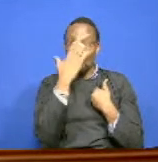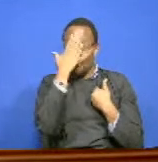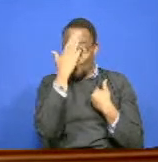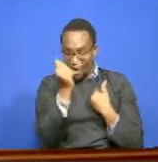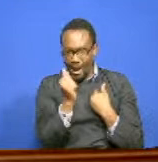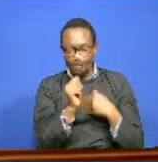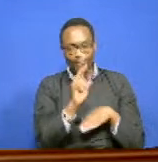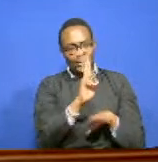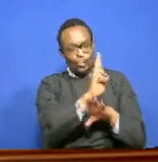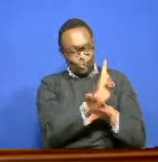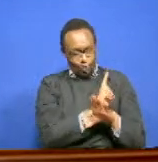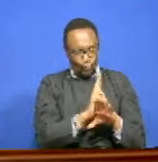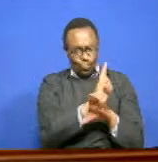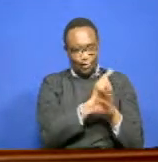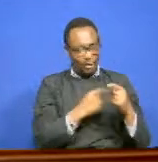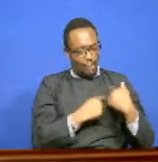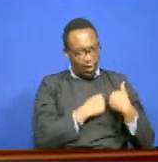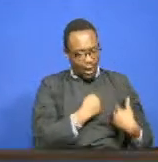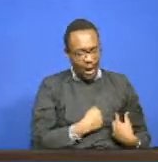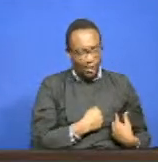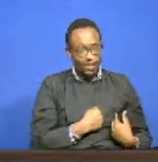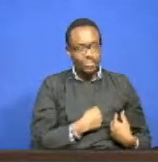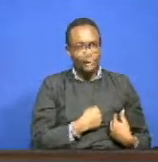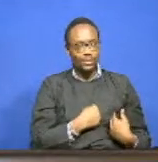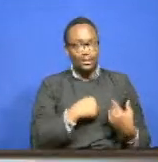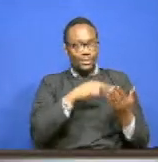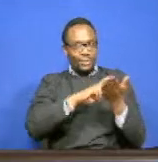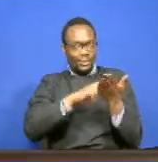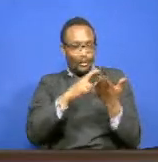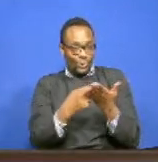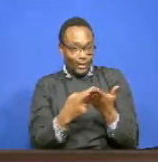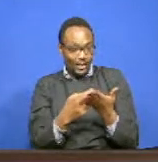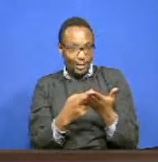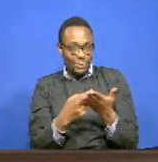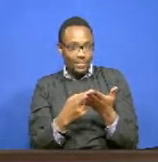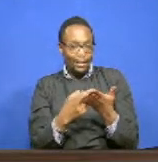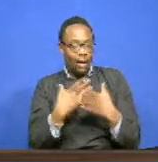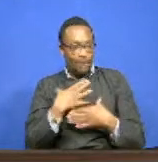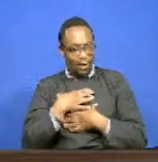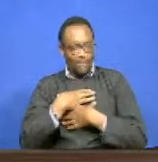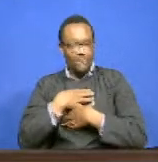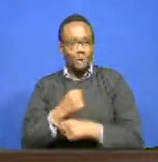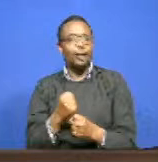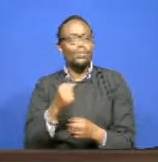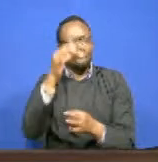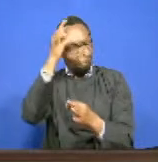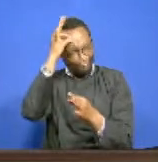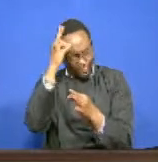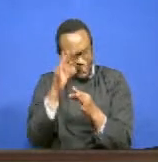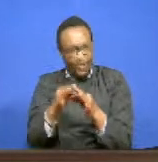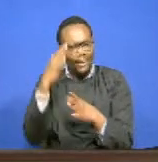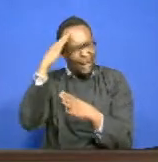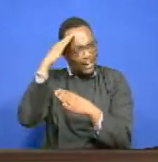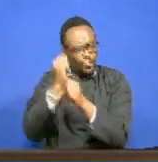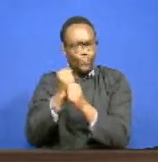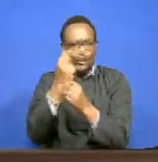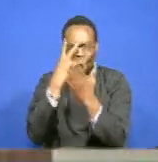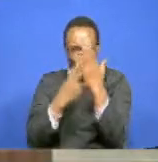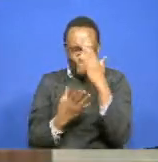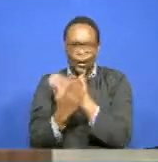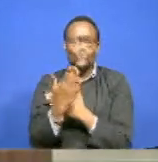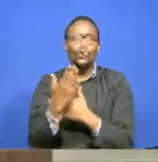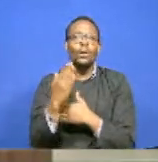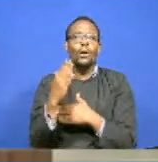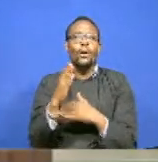employed the heart energy, the heart resources of courage, faith, trust, vision, willpower,